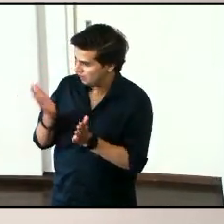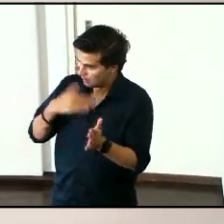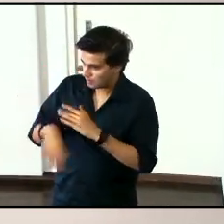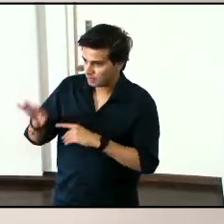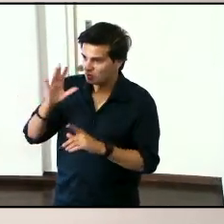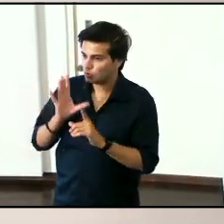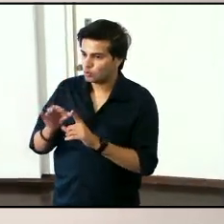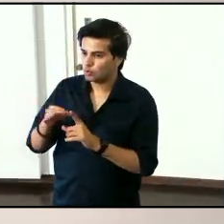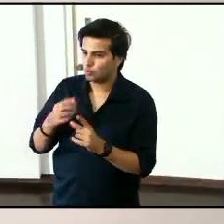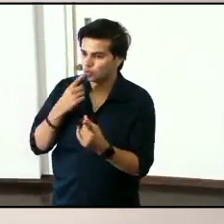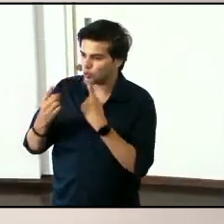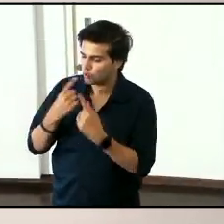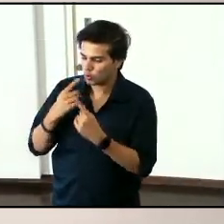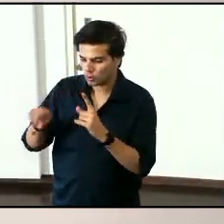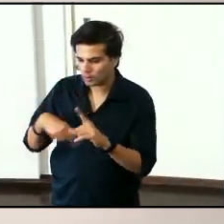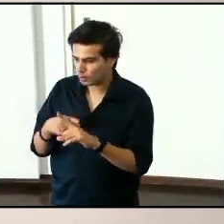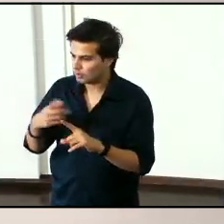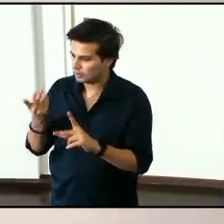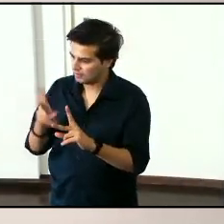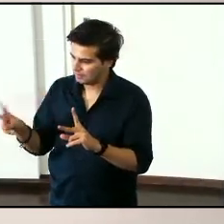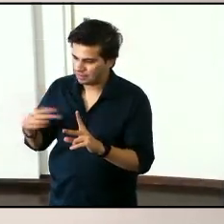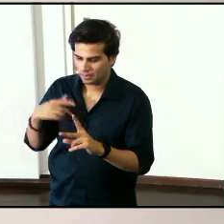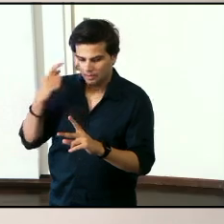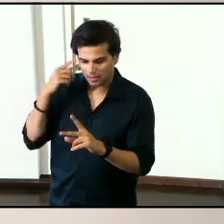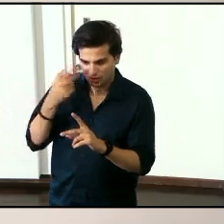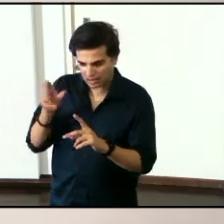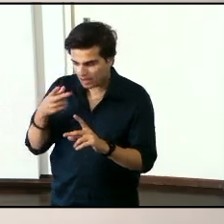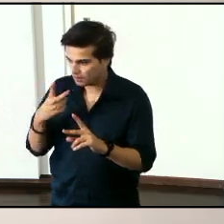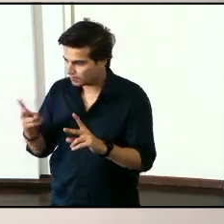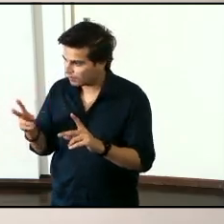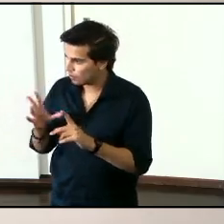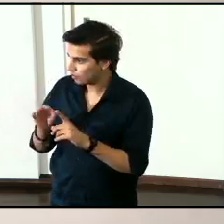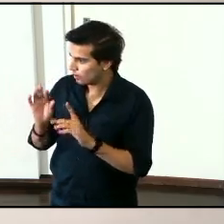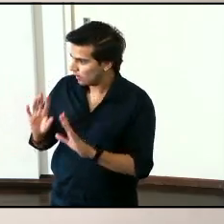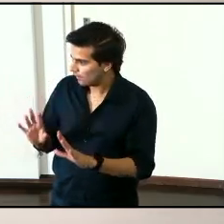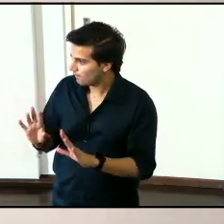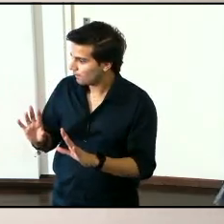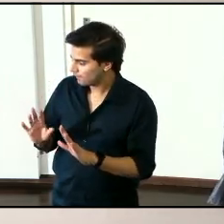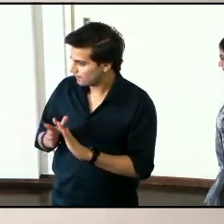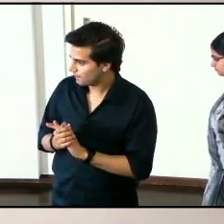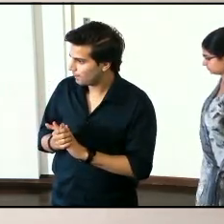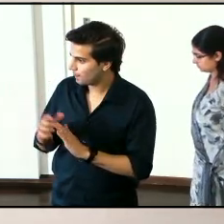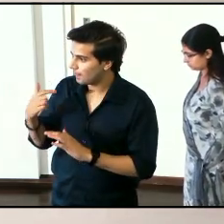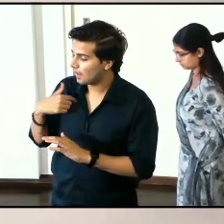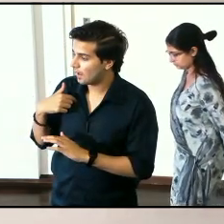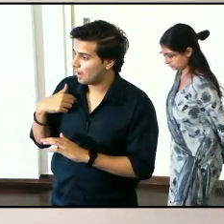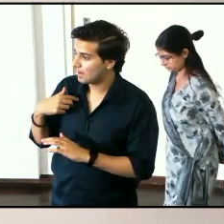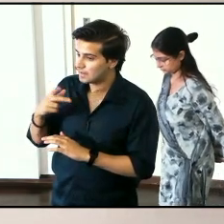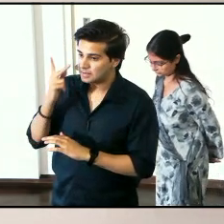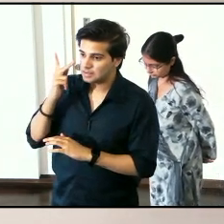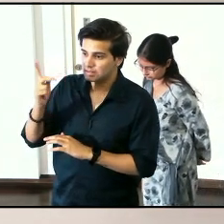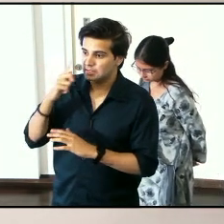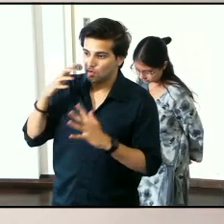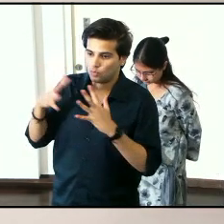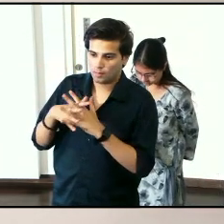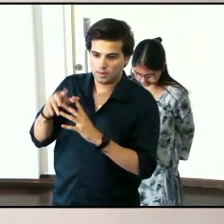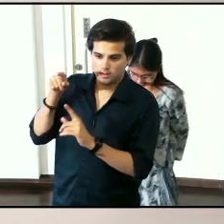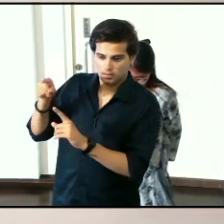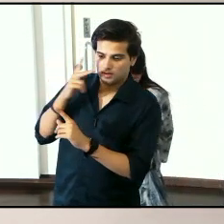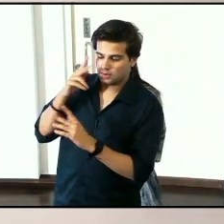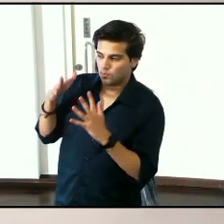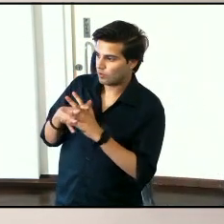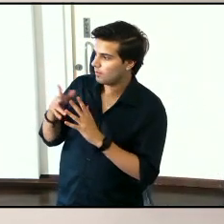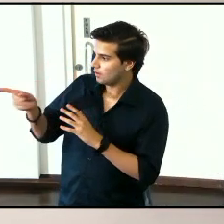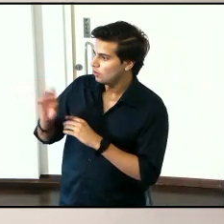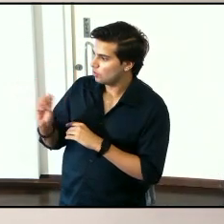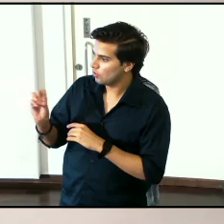would publicly talk about it, and there'll be faces, names, and so on and so forth. I didn't see women there. Many times, most of the